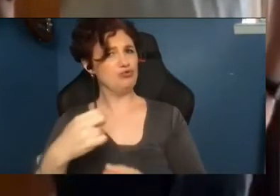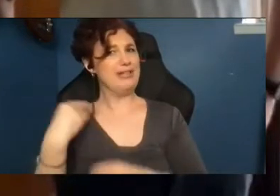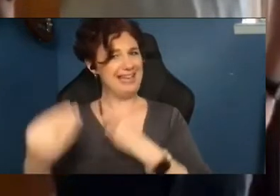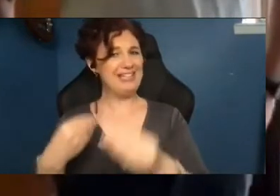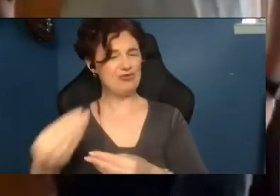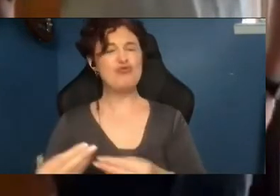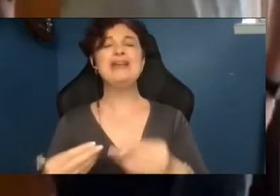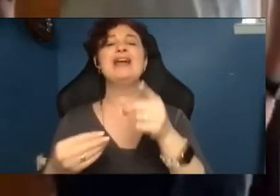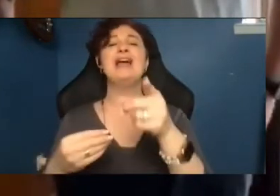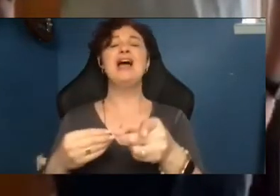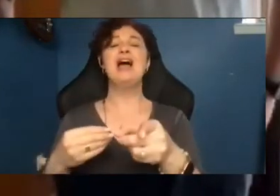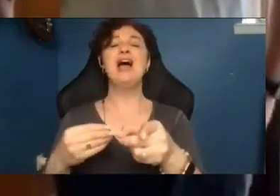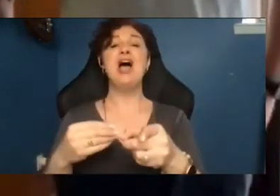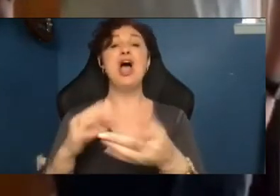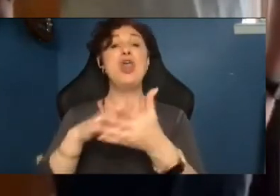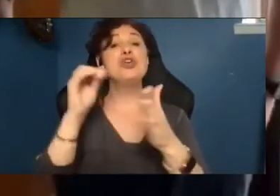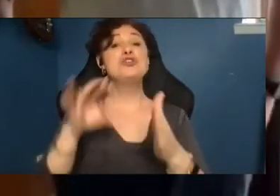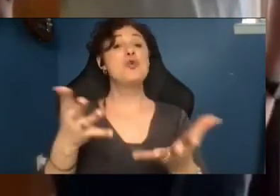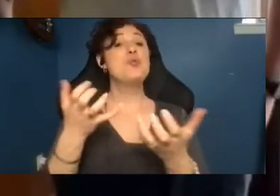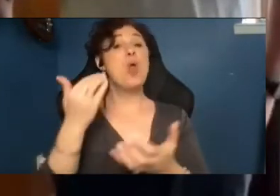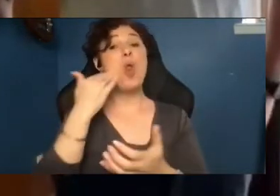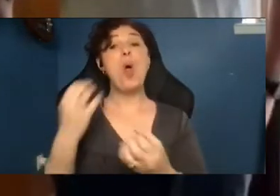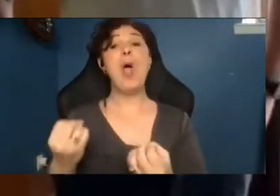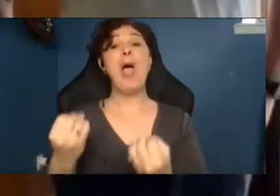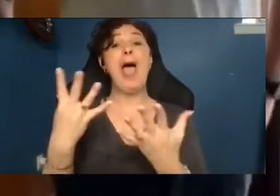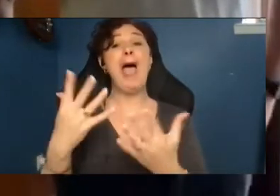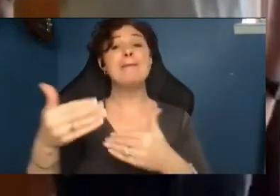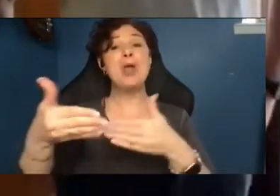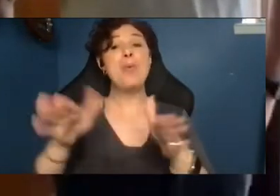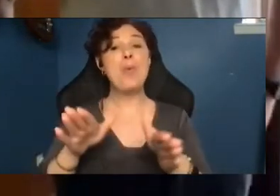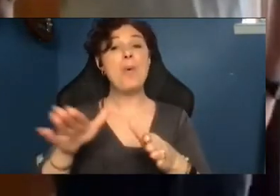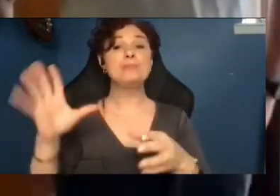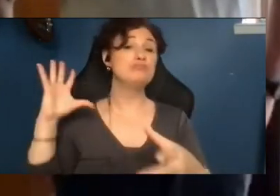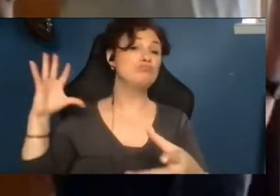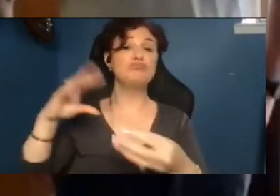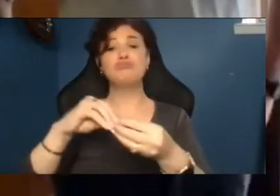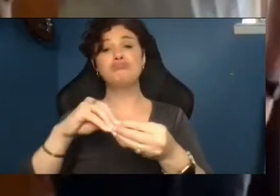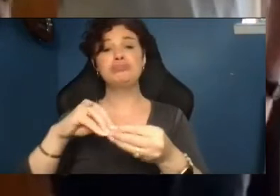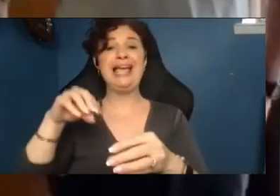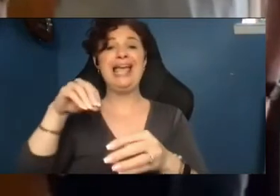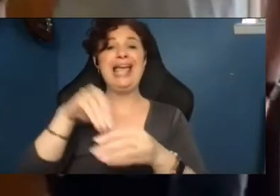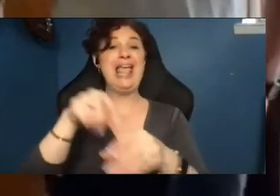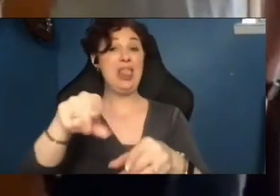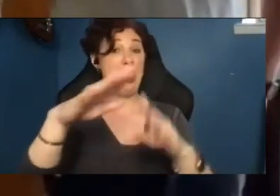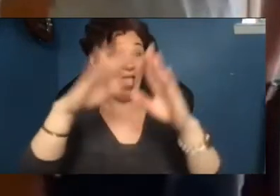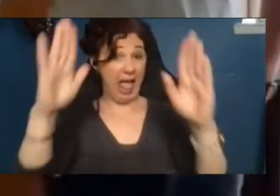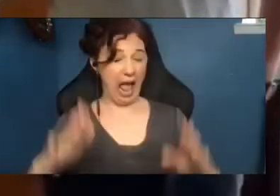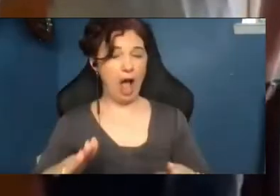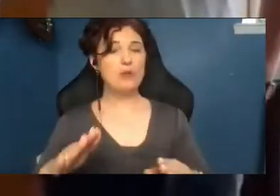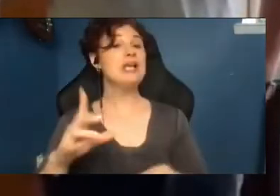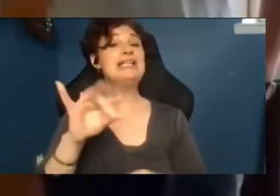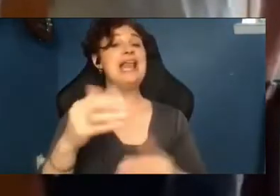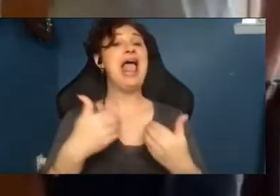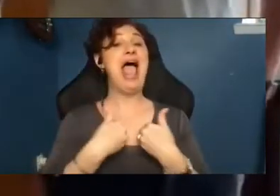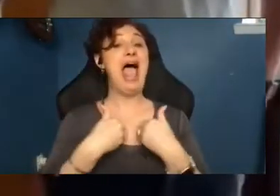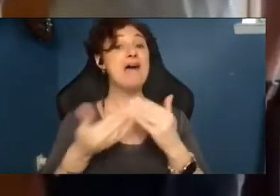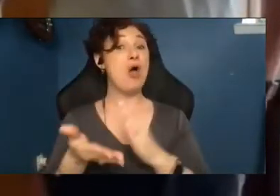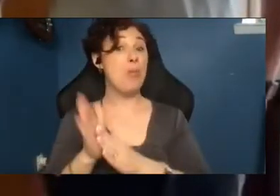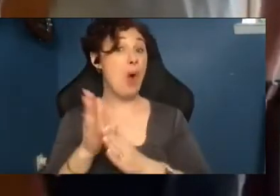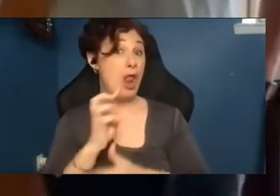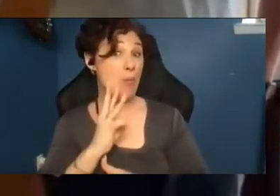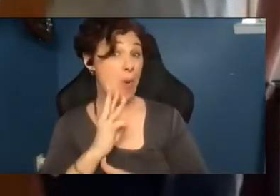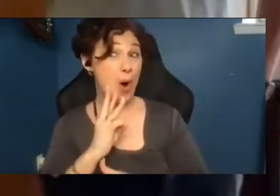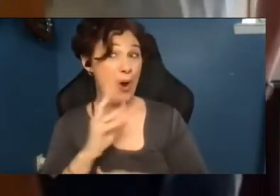history. The students wanted to know how many rooms in total are in the house, and did it have running water